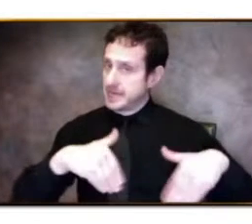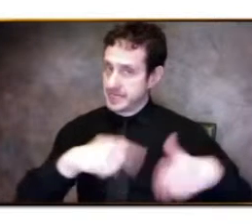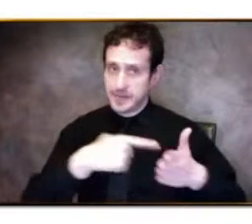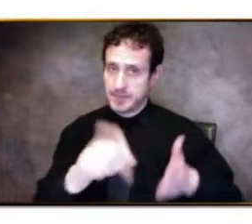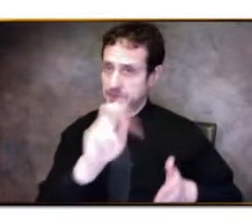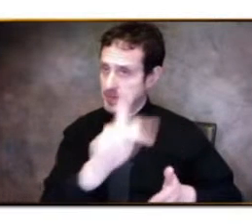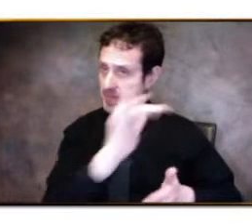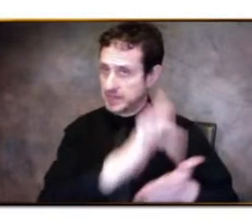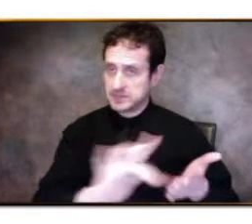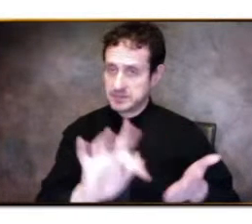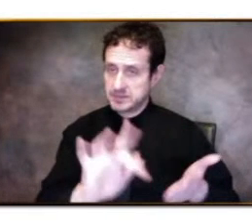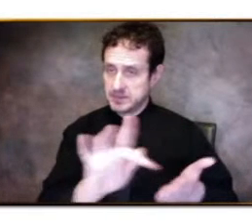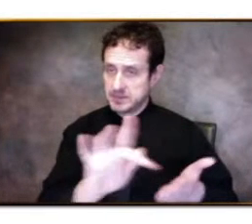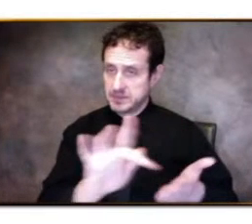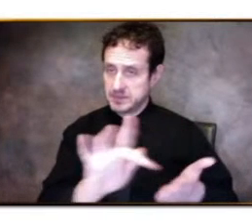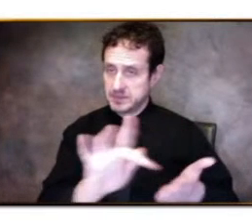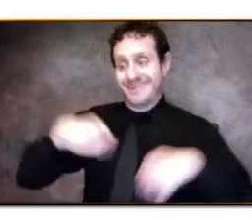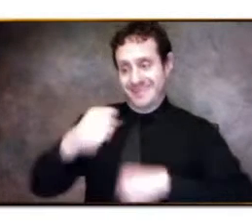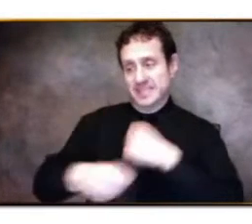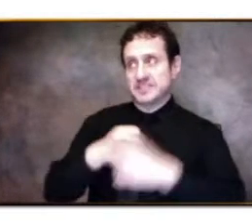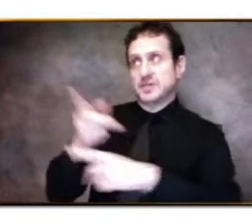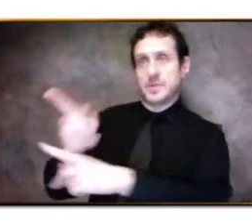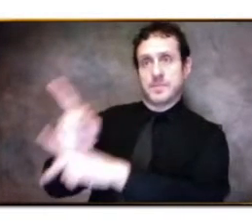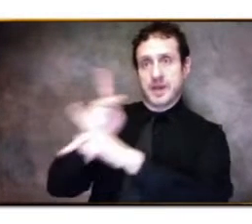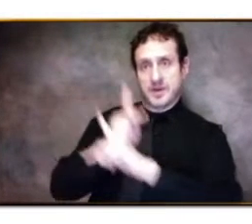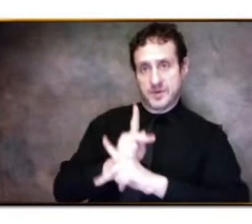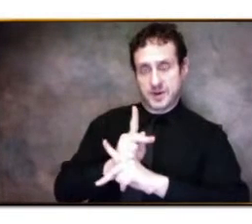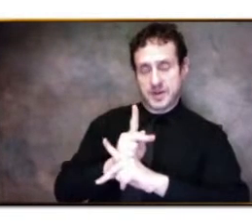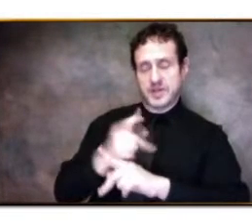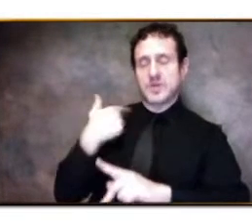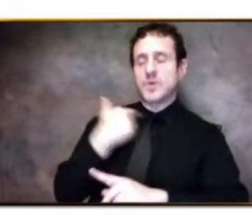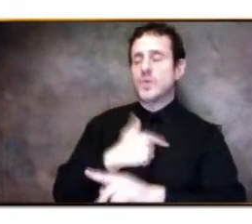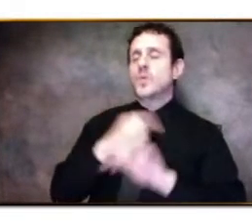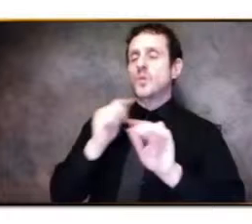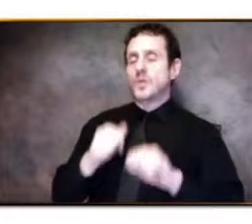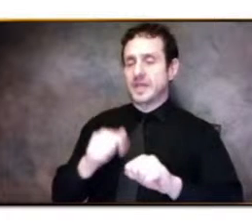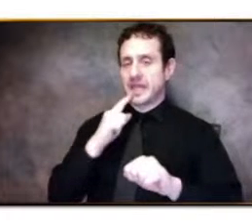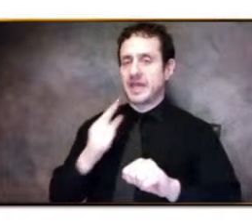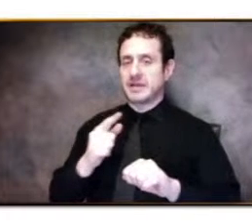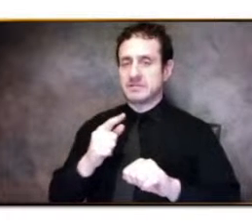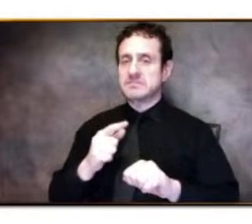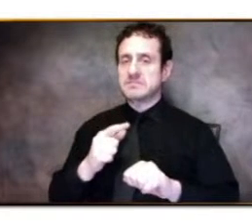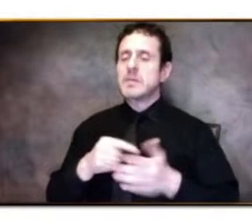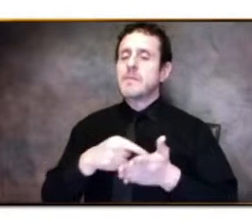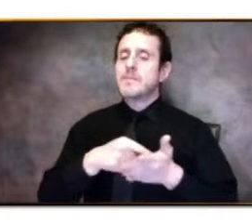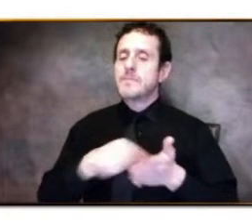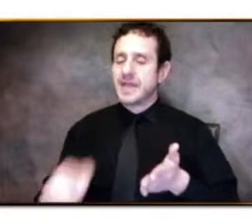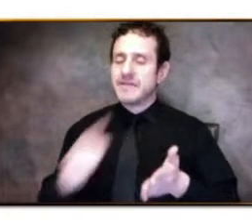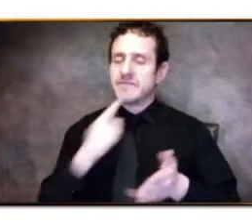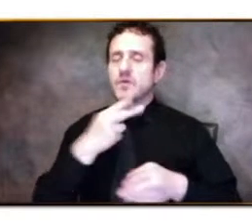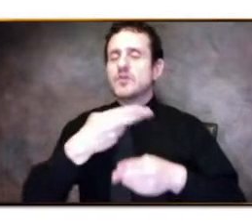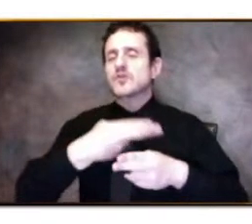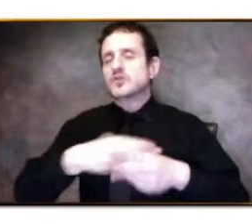in the borrowing this year. We're going to be able to at least cover the short-term losses,